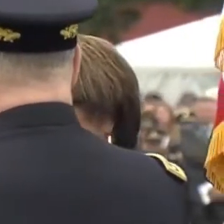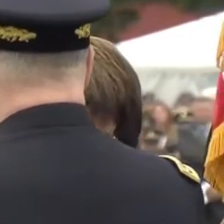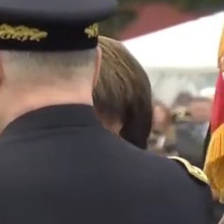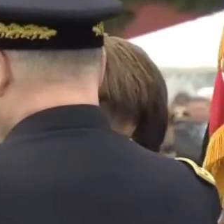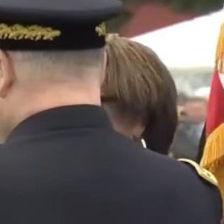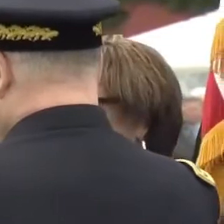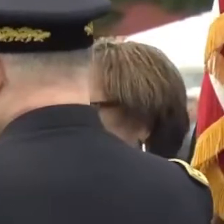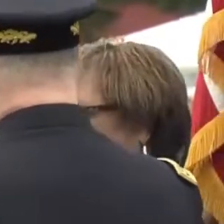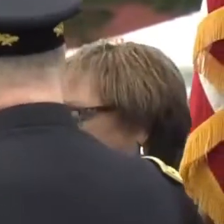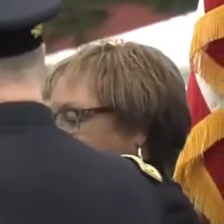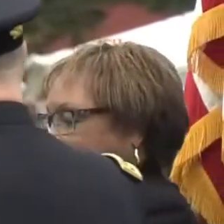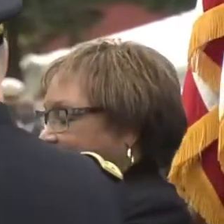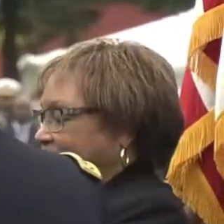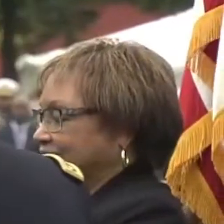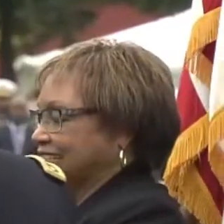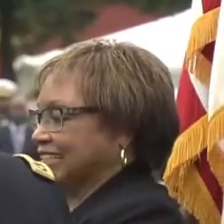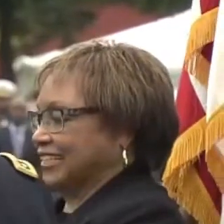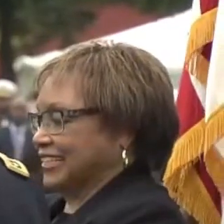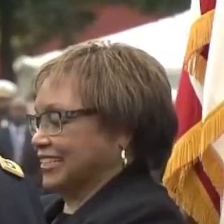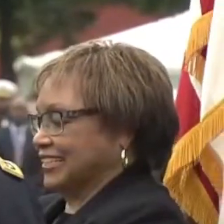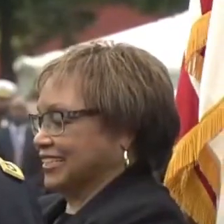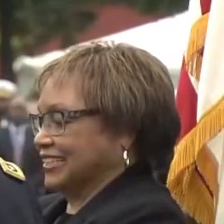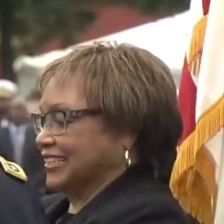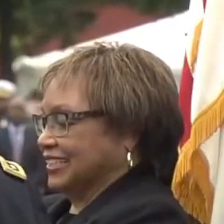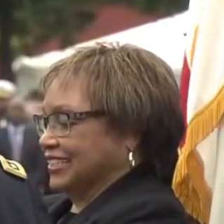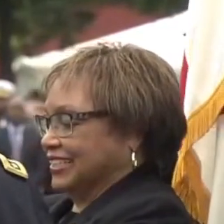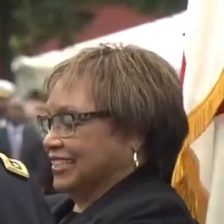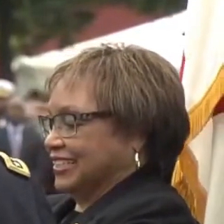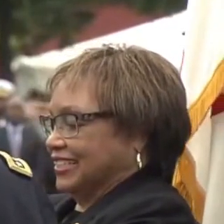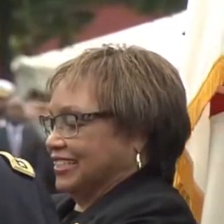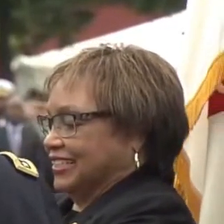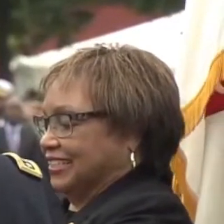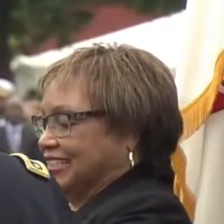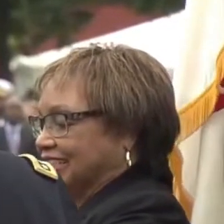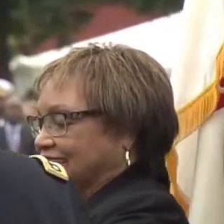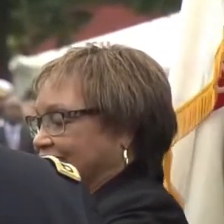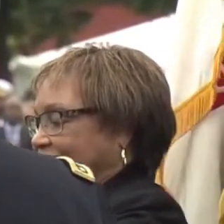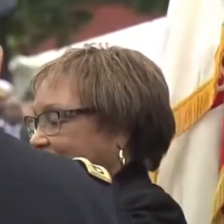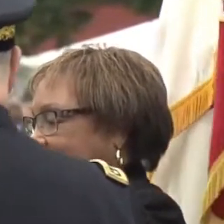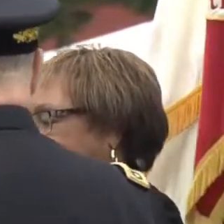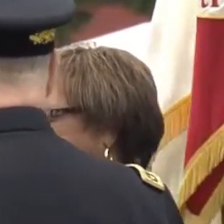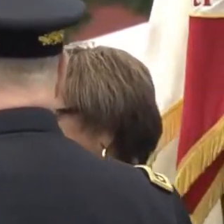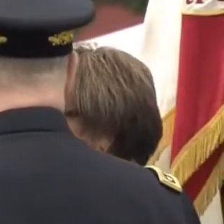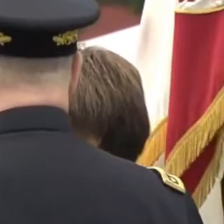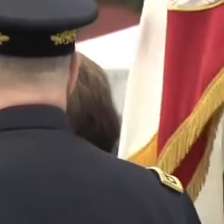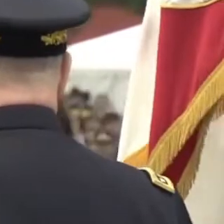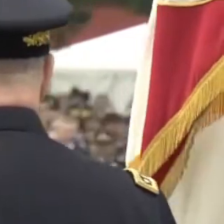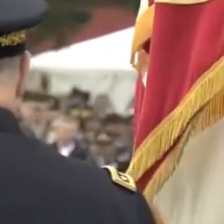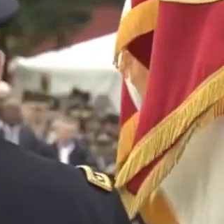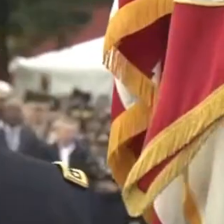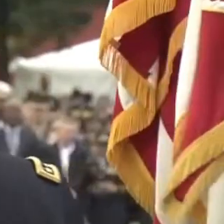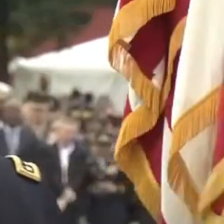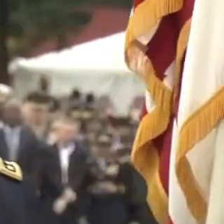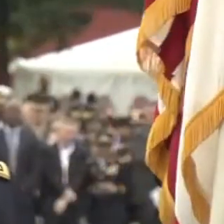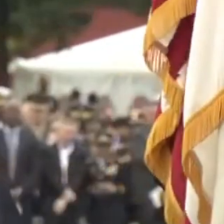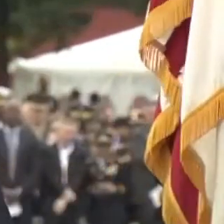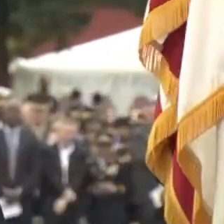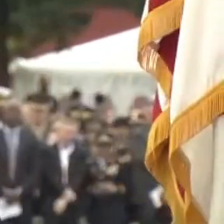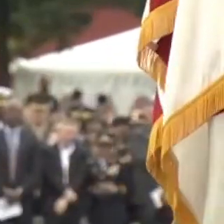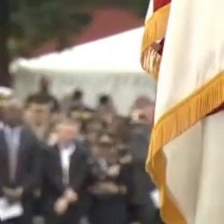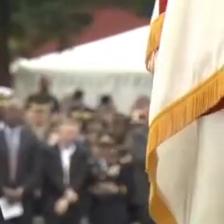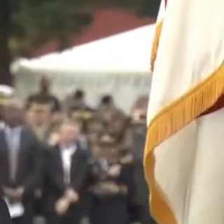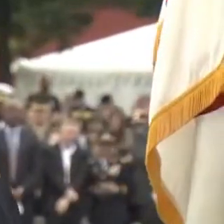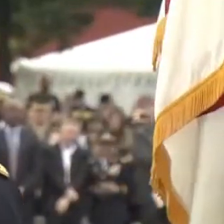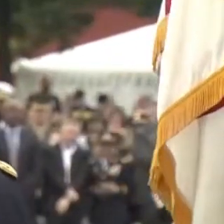Mrs. Holly Ann H. Milley is recognized for distinguished public service in support of members of the United States Armed Forces from